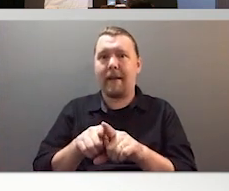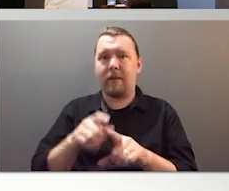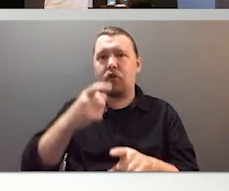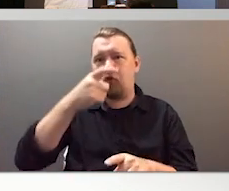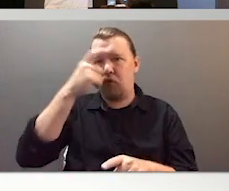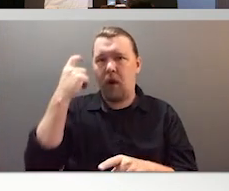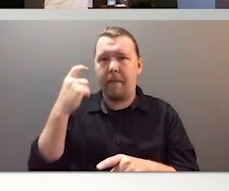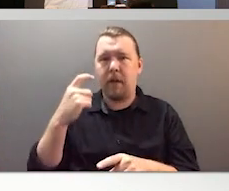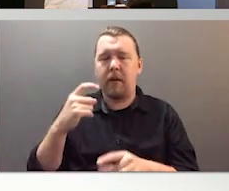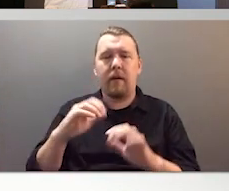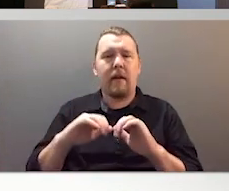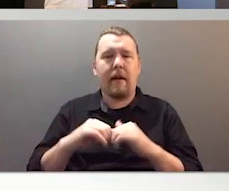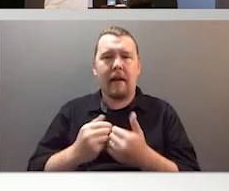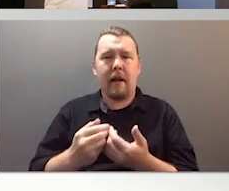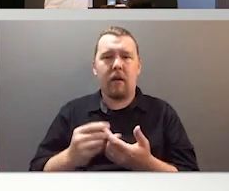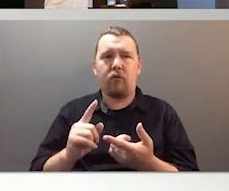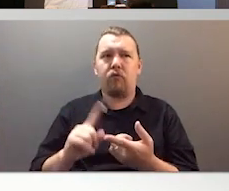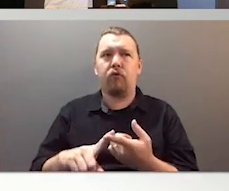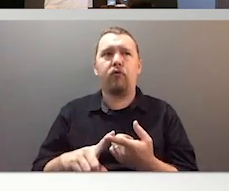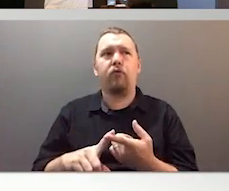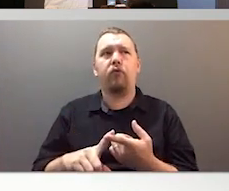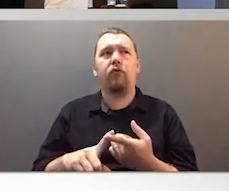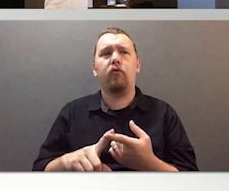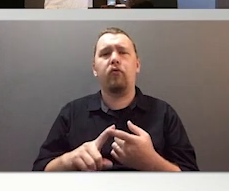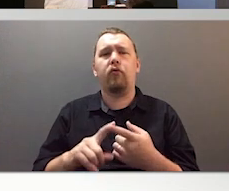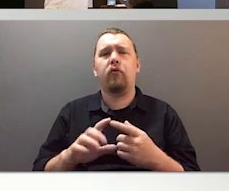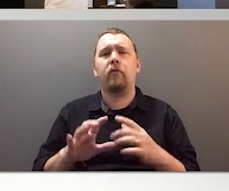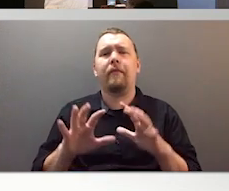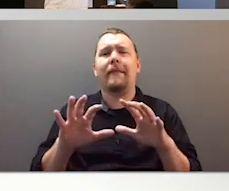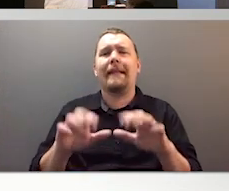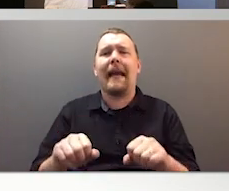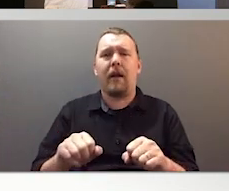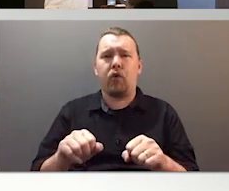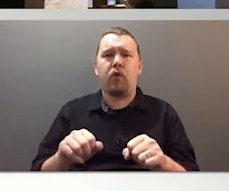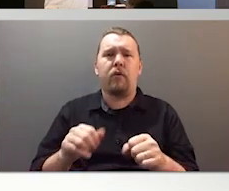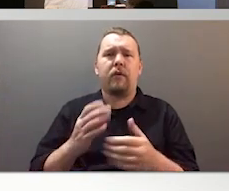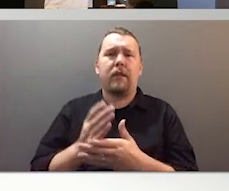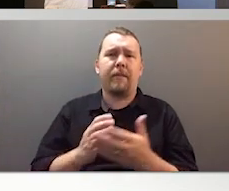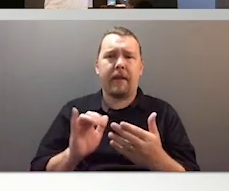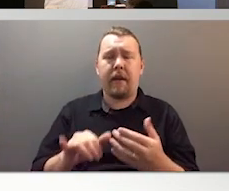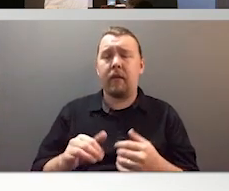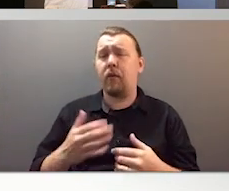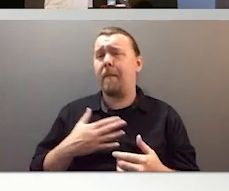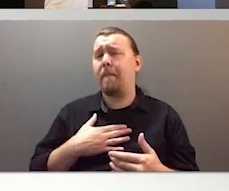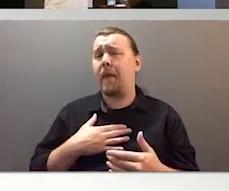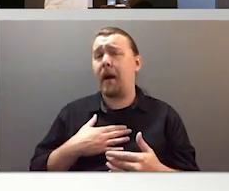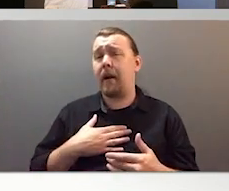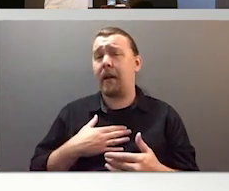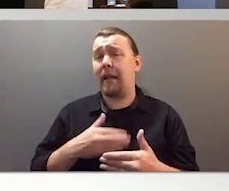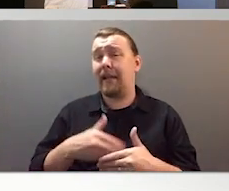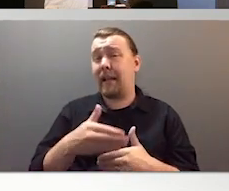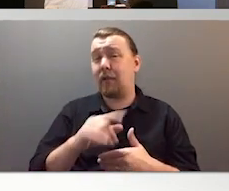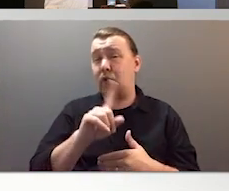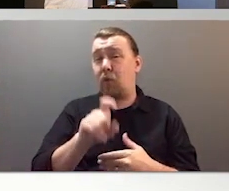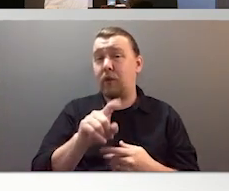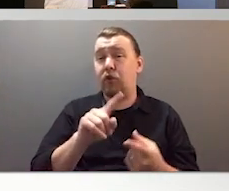you then is trauma how? Like trauma from lack of routine, trauma